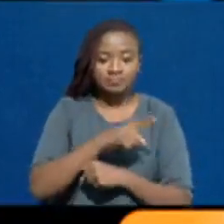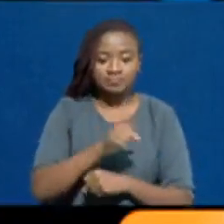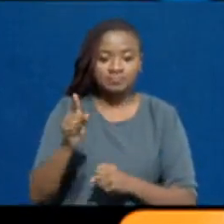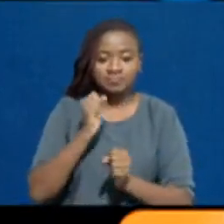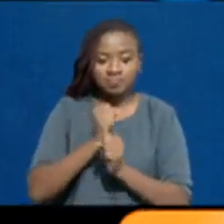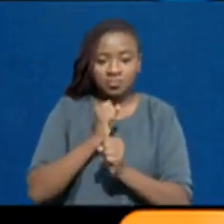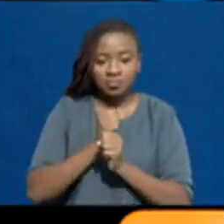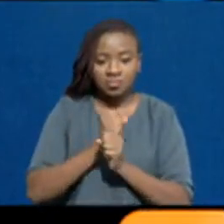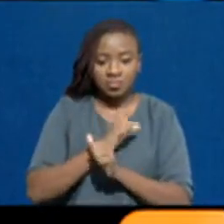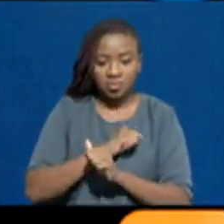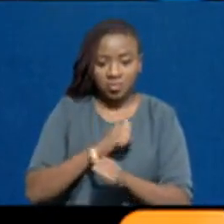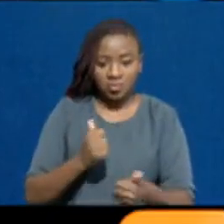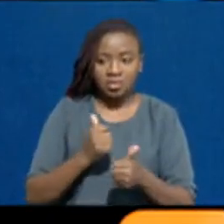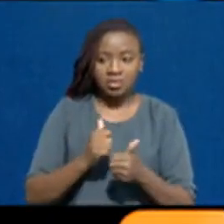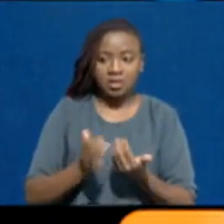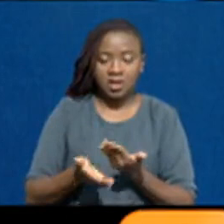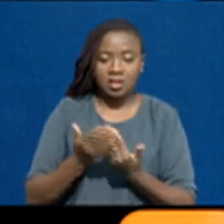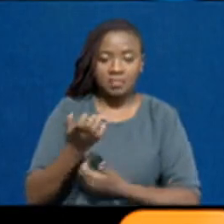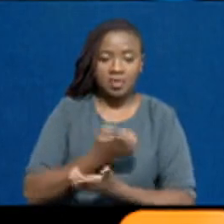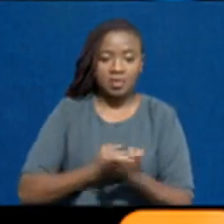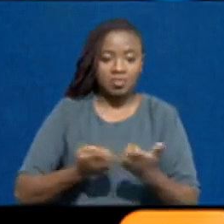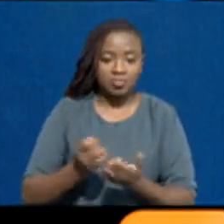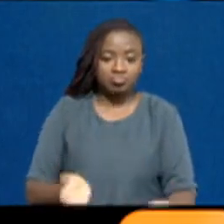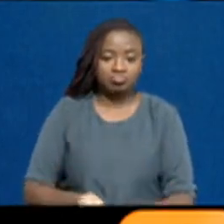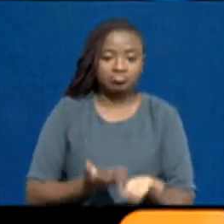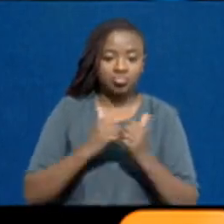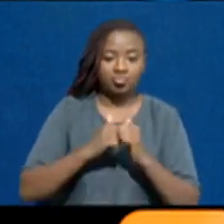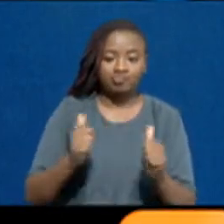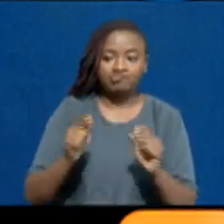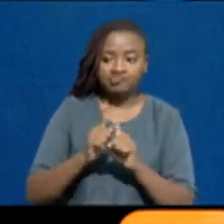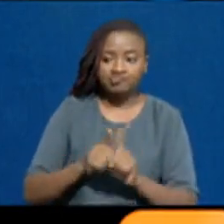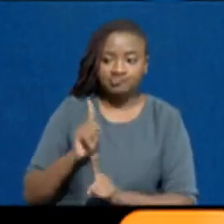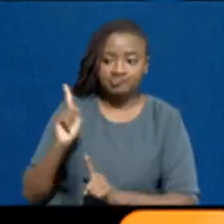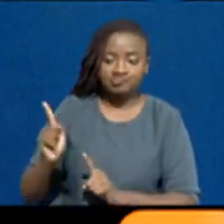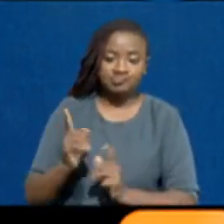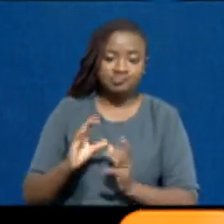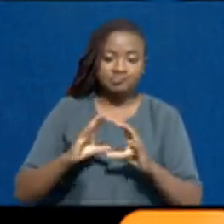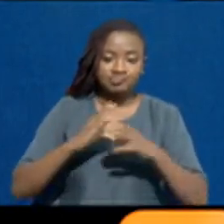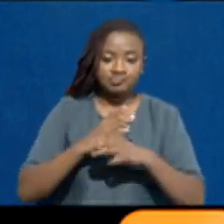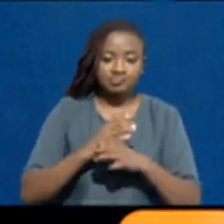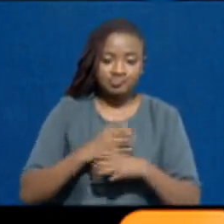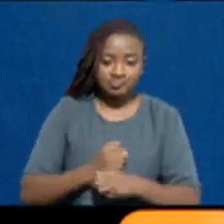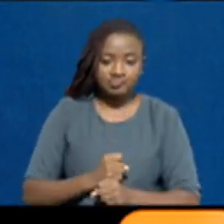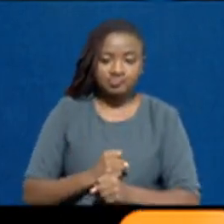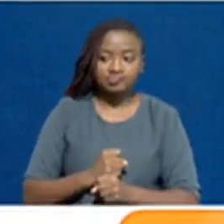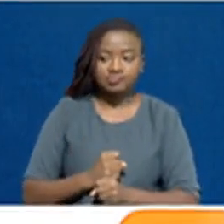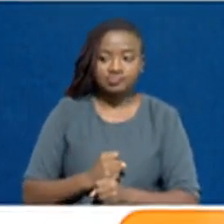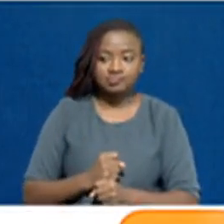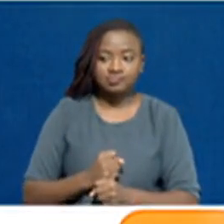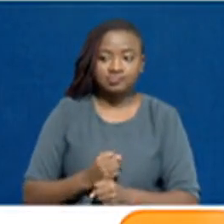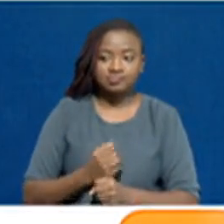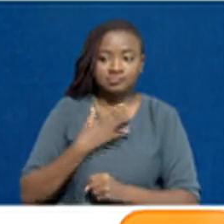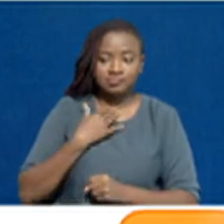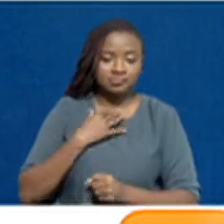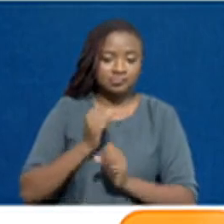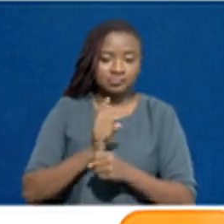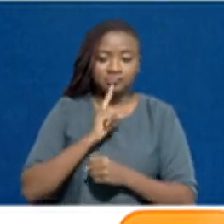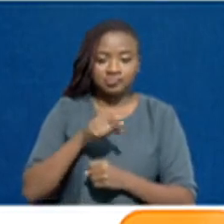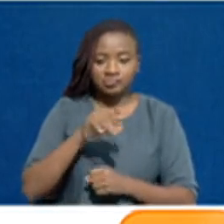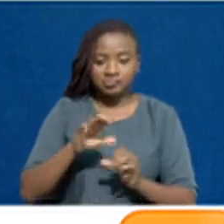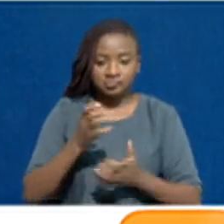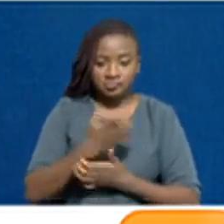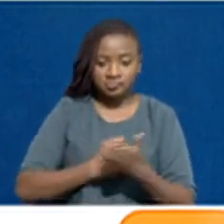transition to a circular economy. The organization is working to accelerate the growth of Kenya's recycling ecosystem to a circular economy